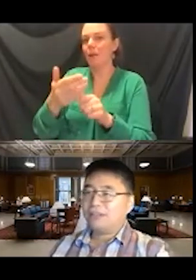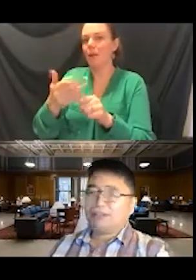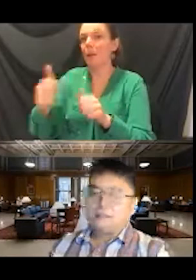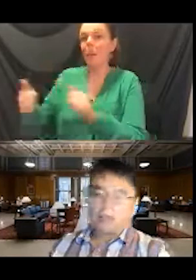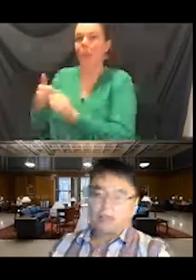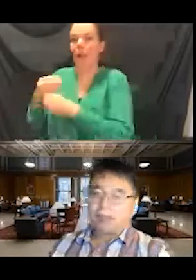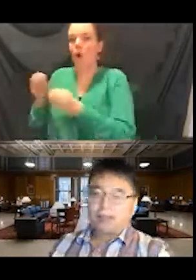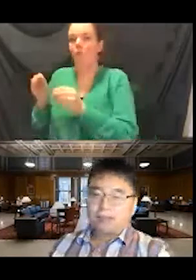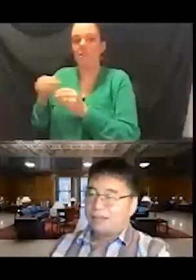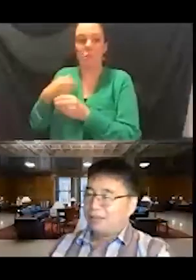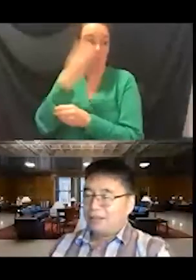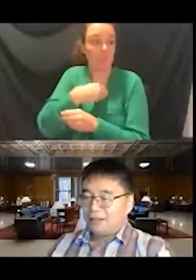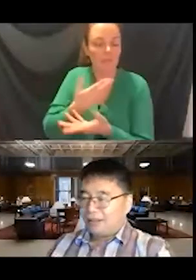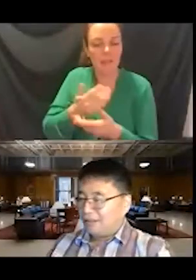patient,